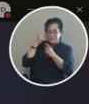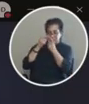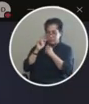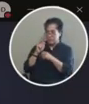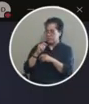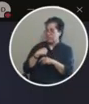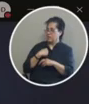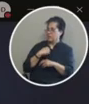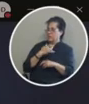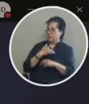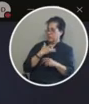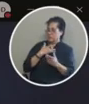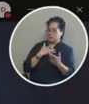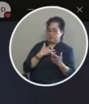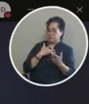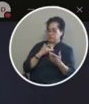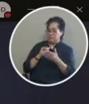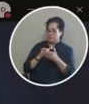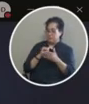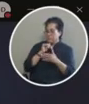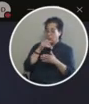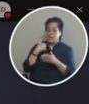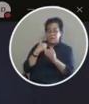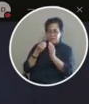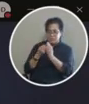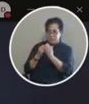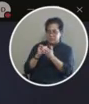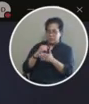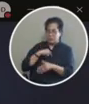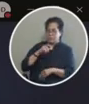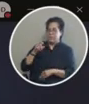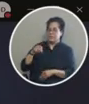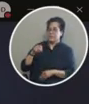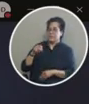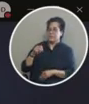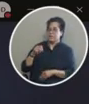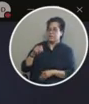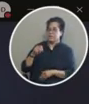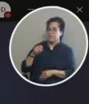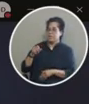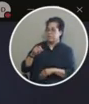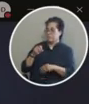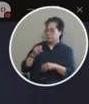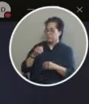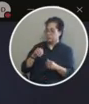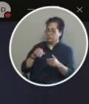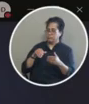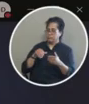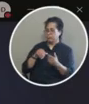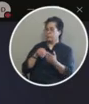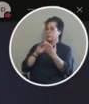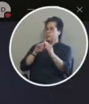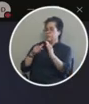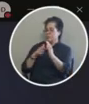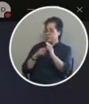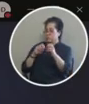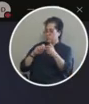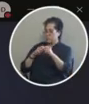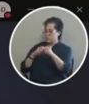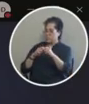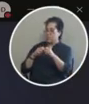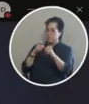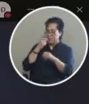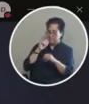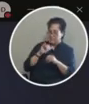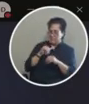so shameful that we did not have the money that we needed in order to confront this crisis more head-on, because